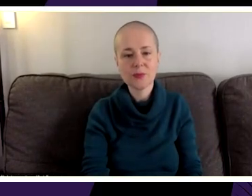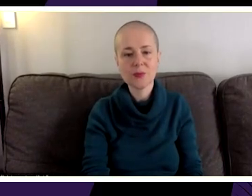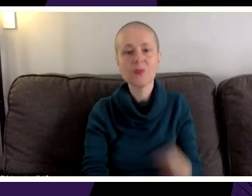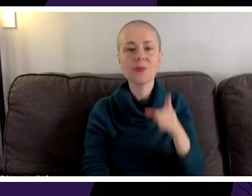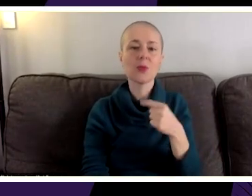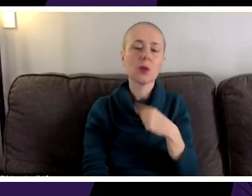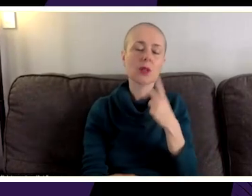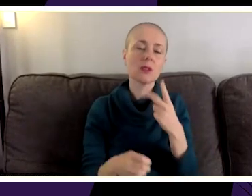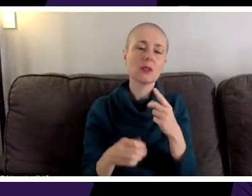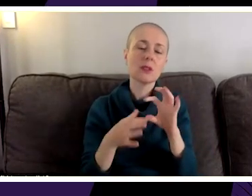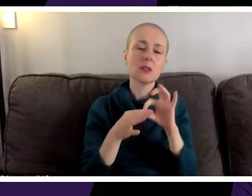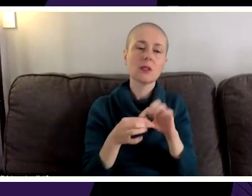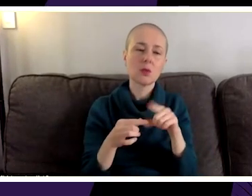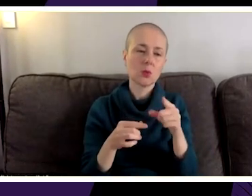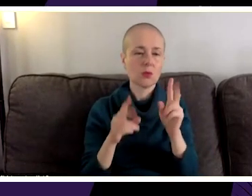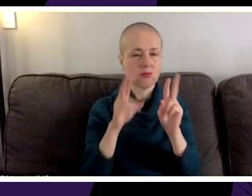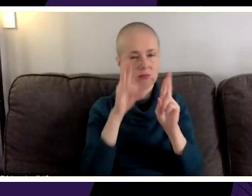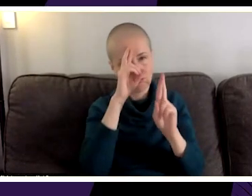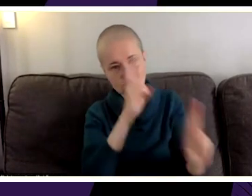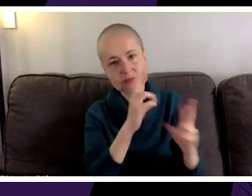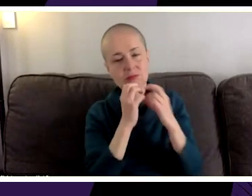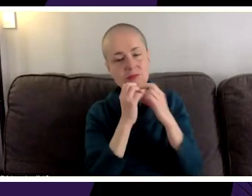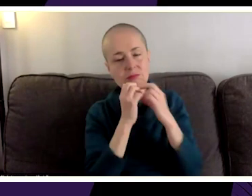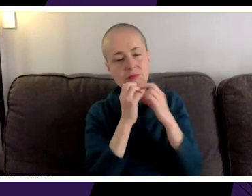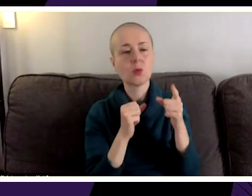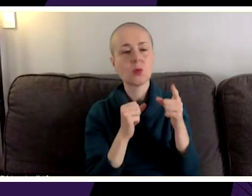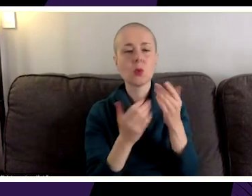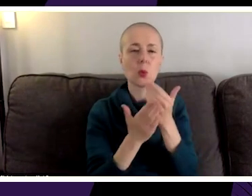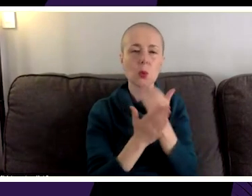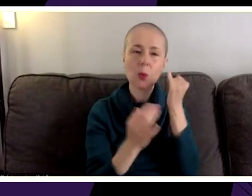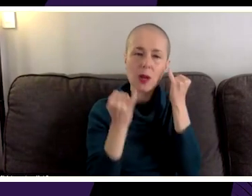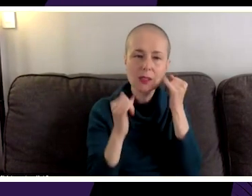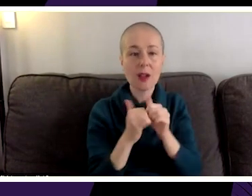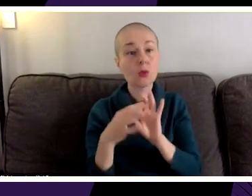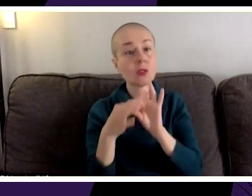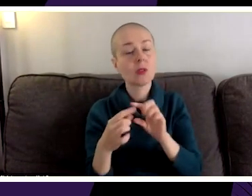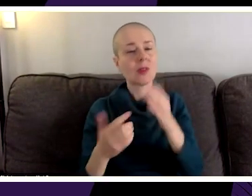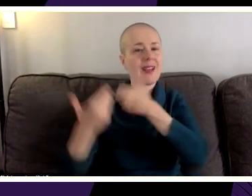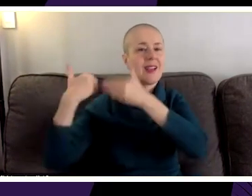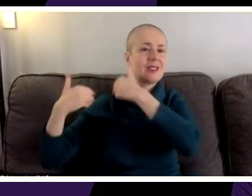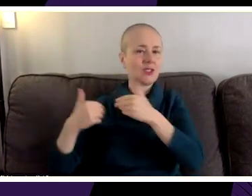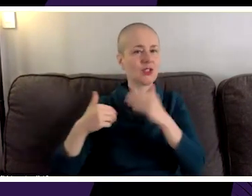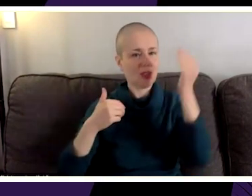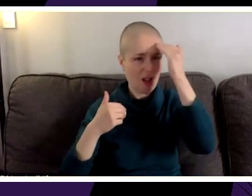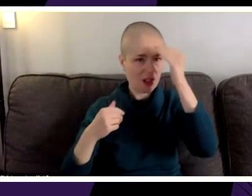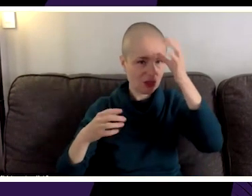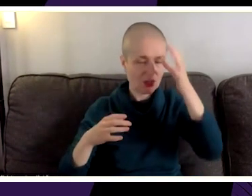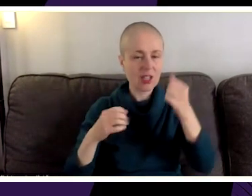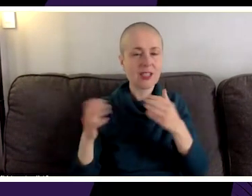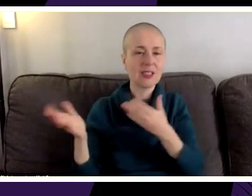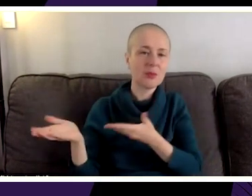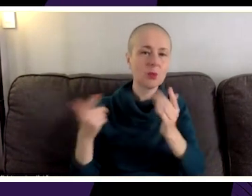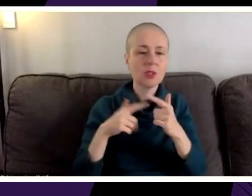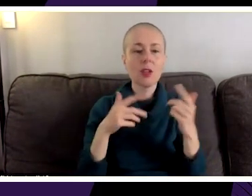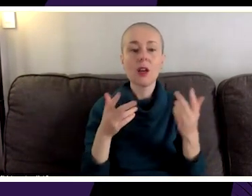terrain with reverence, seeking innovative pathways that reconnect with ancestral knowledge and resound the voices of the